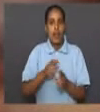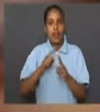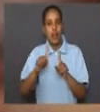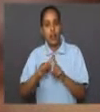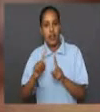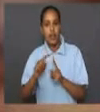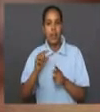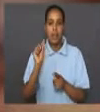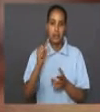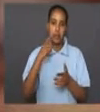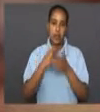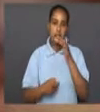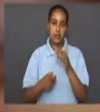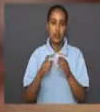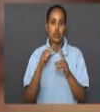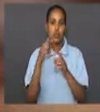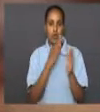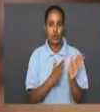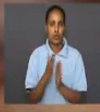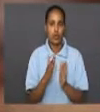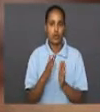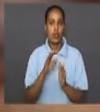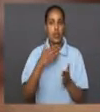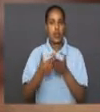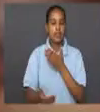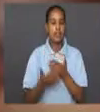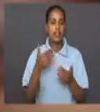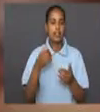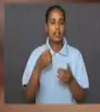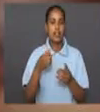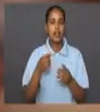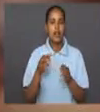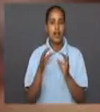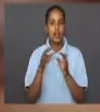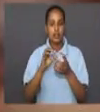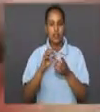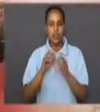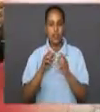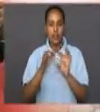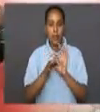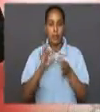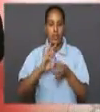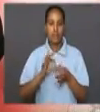relatively inexpensive to produce, and easy to assemble.